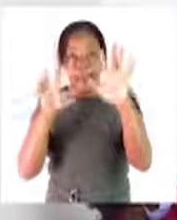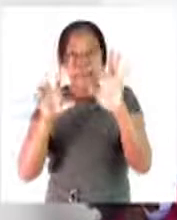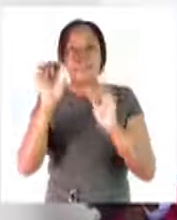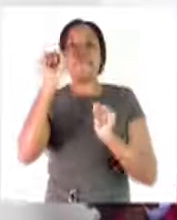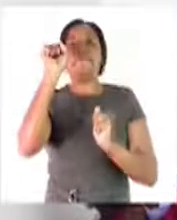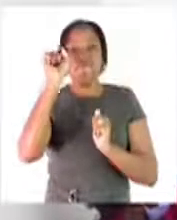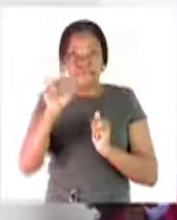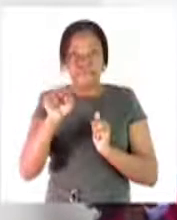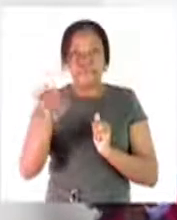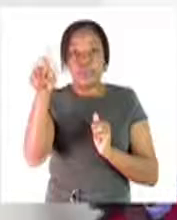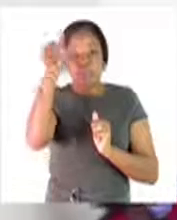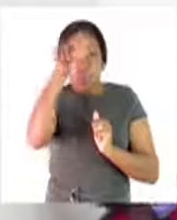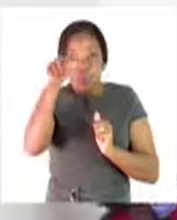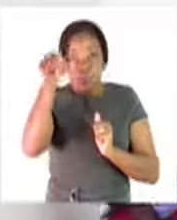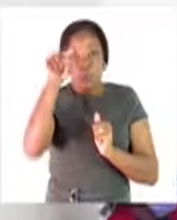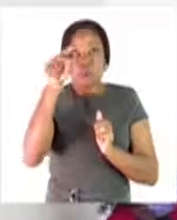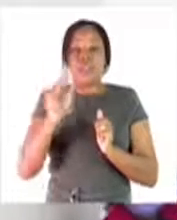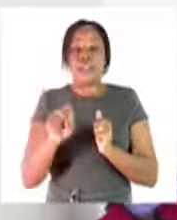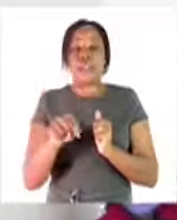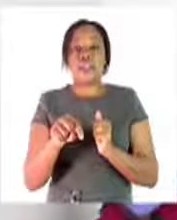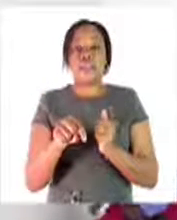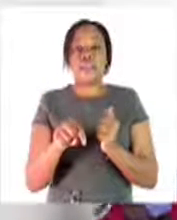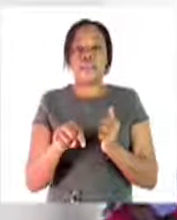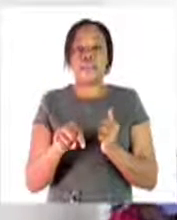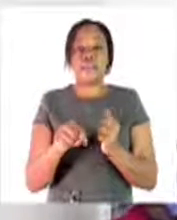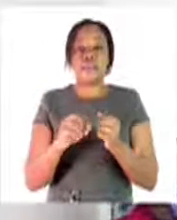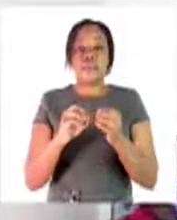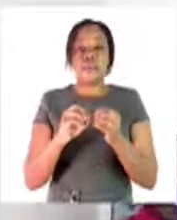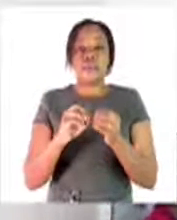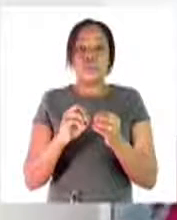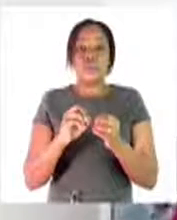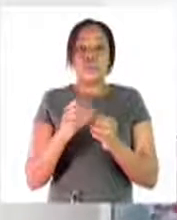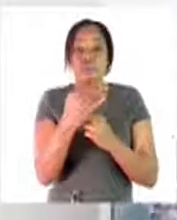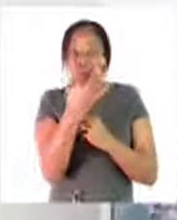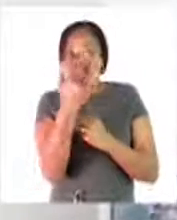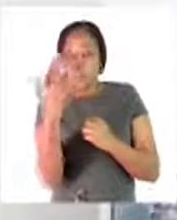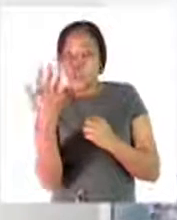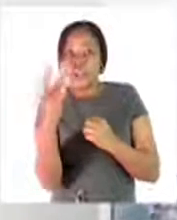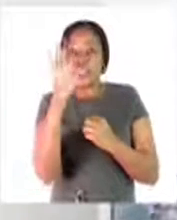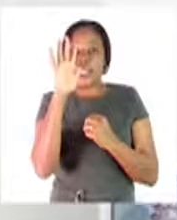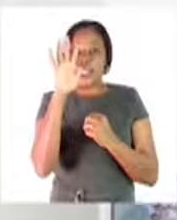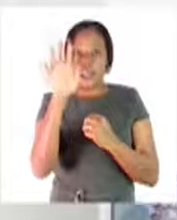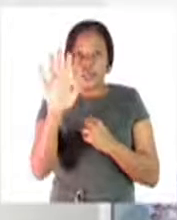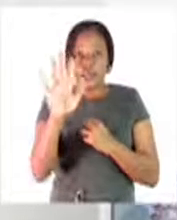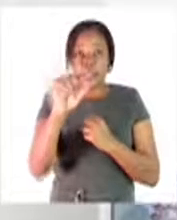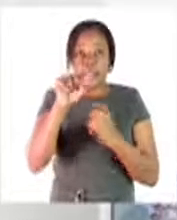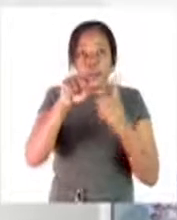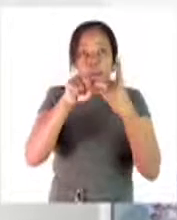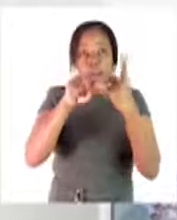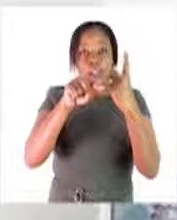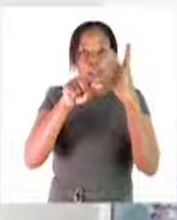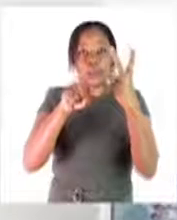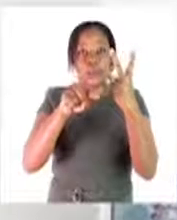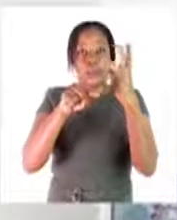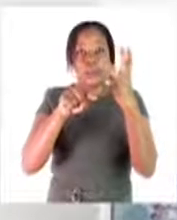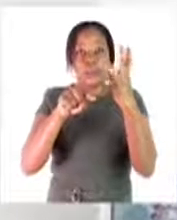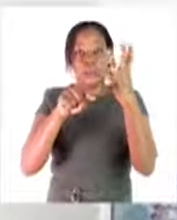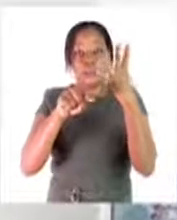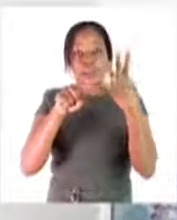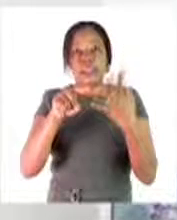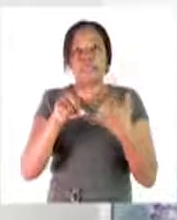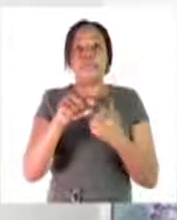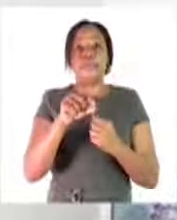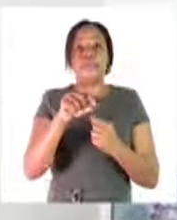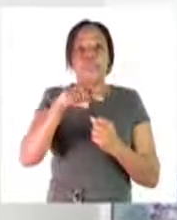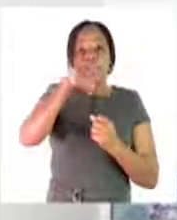skip all these 1, 2, 3, 4, you skip them. You count 5. You skip 6, 7, 8, and 9, you